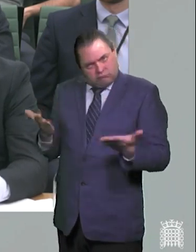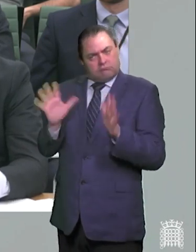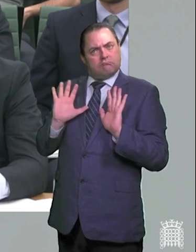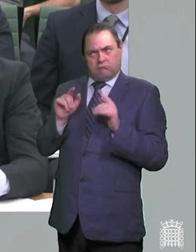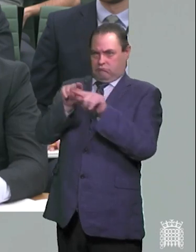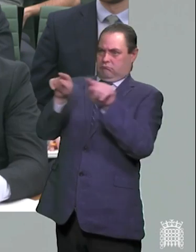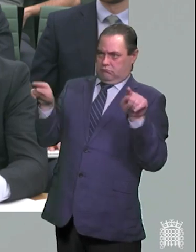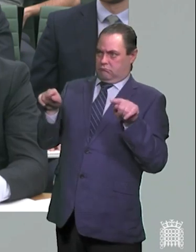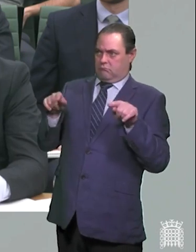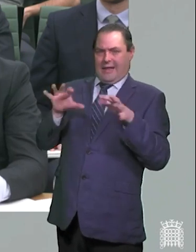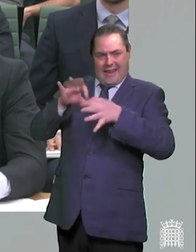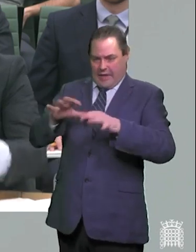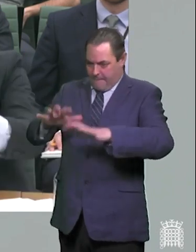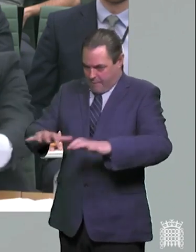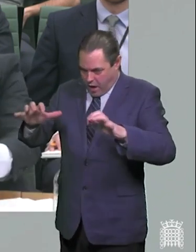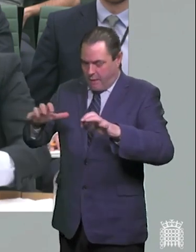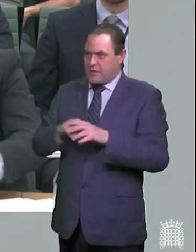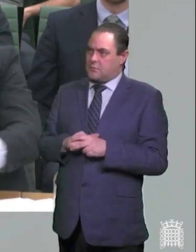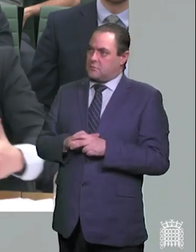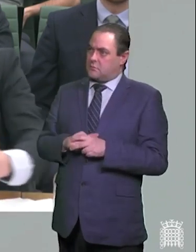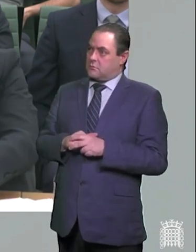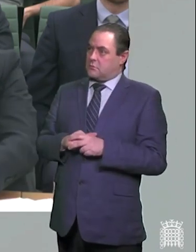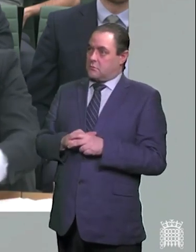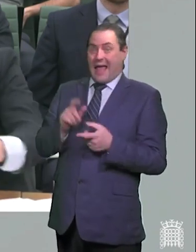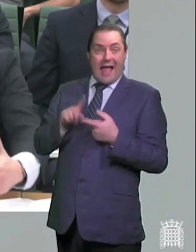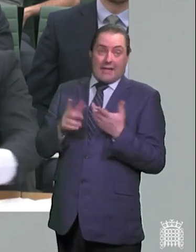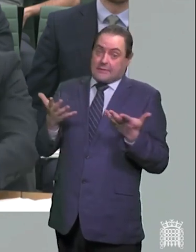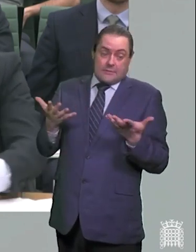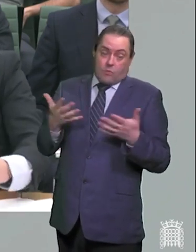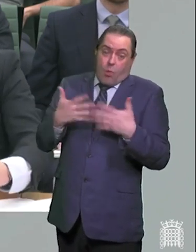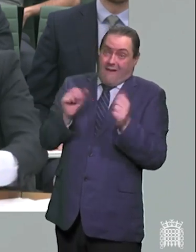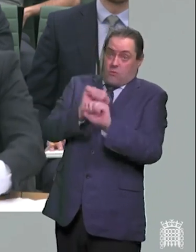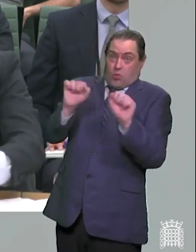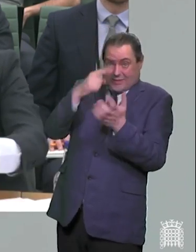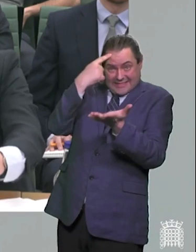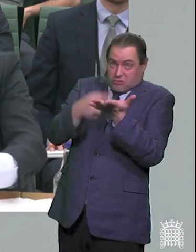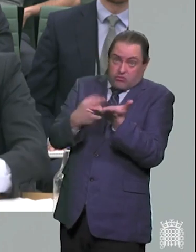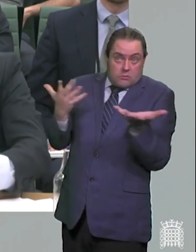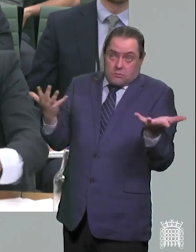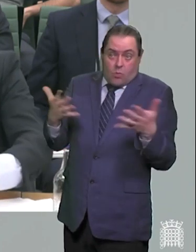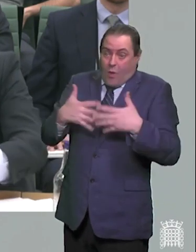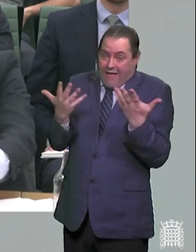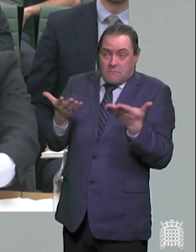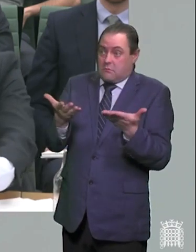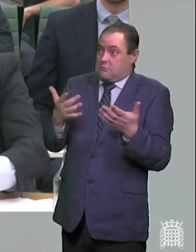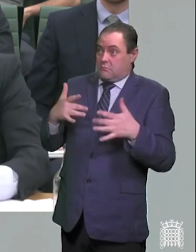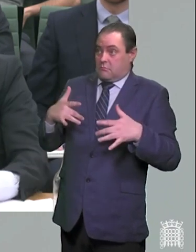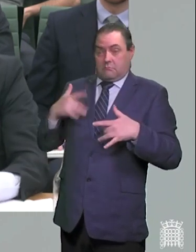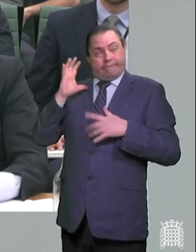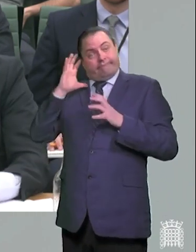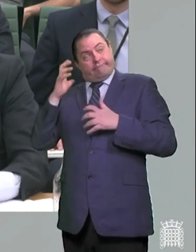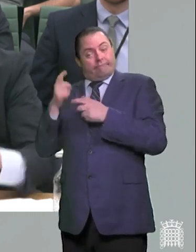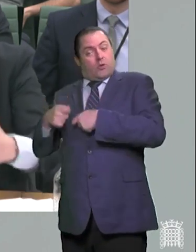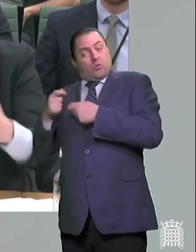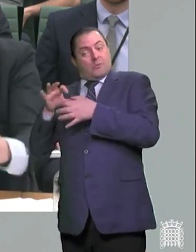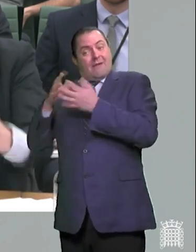for this institution of Parliament, and for better or worse, whatever the issues of fairness that I may have raised in